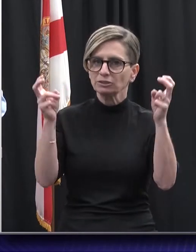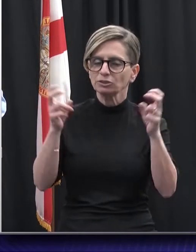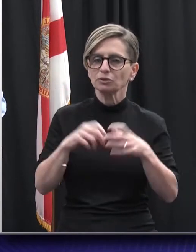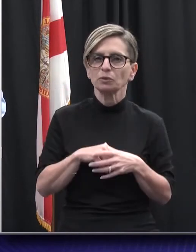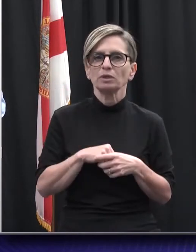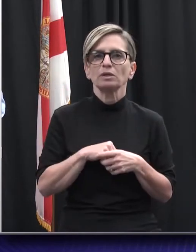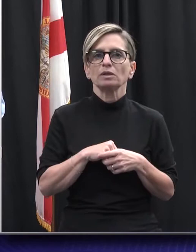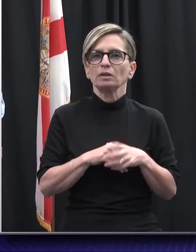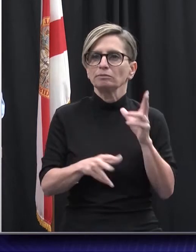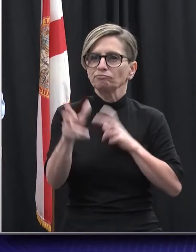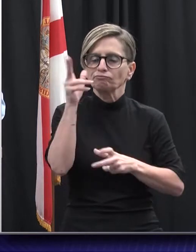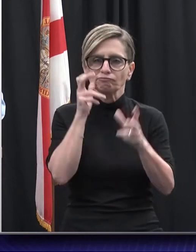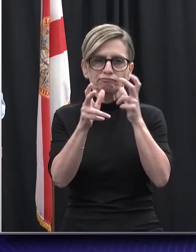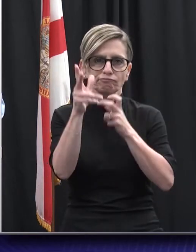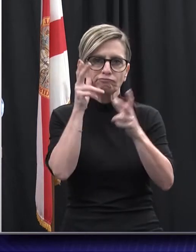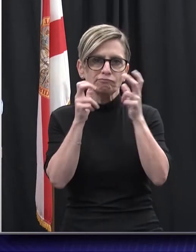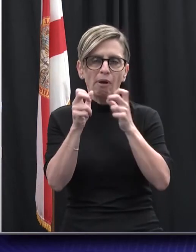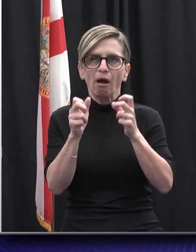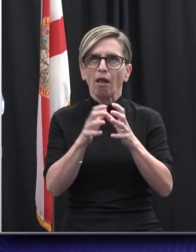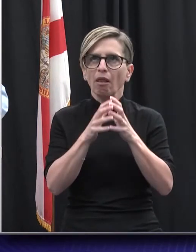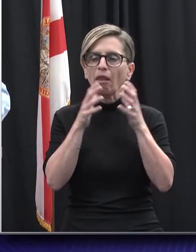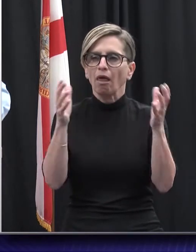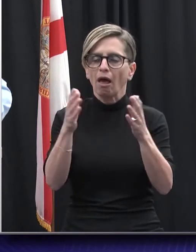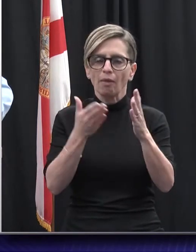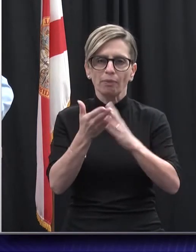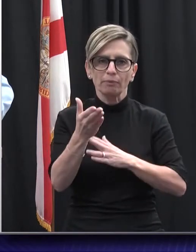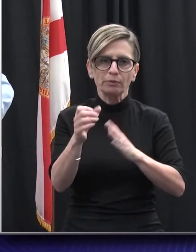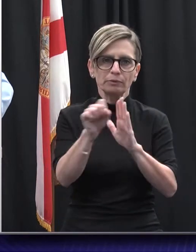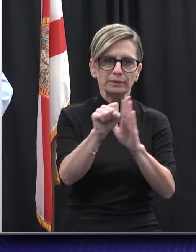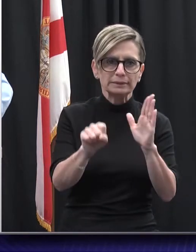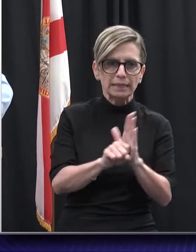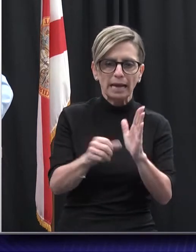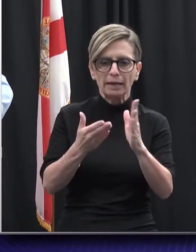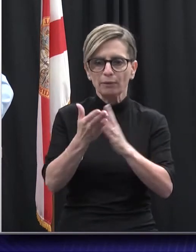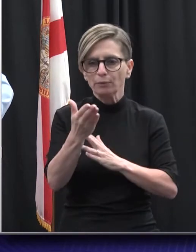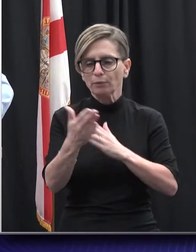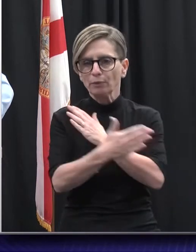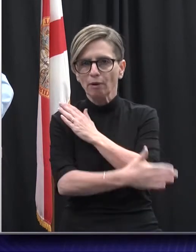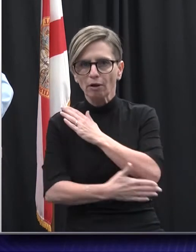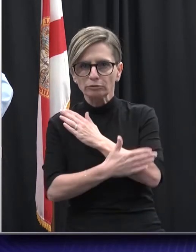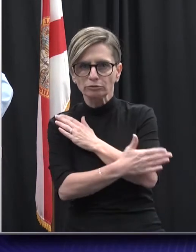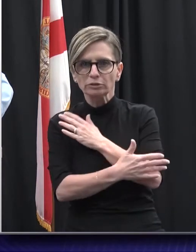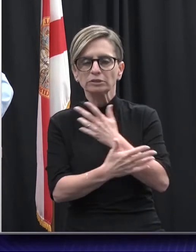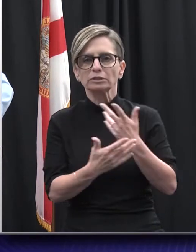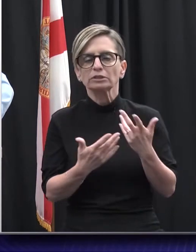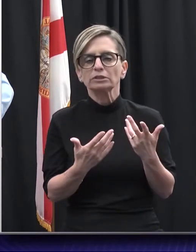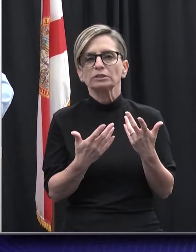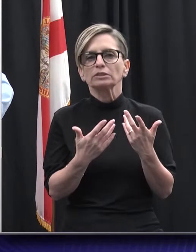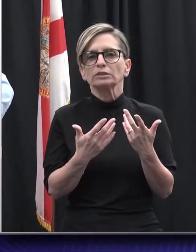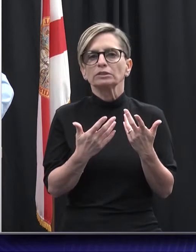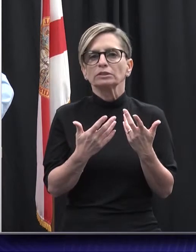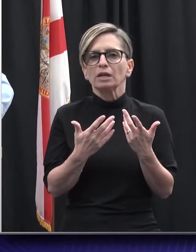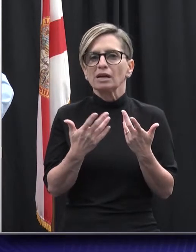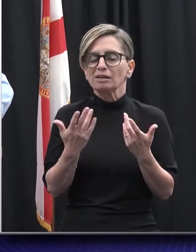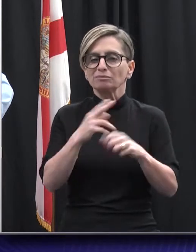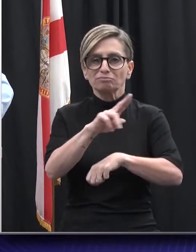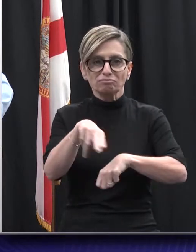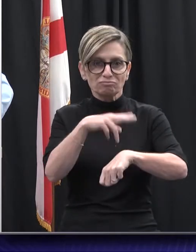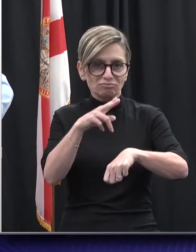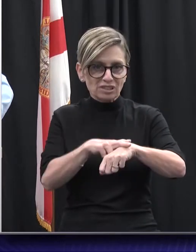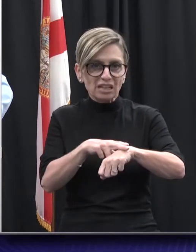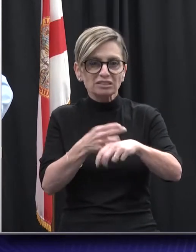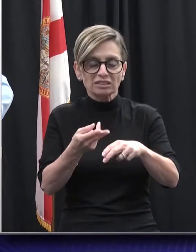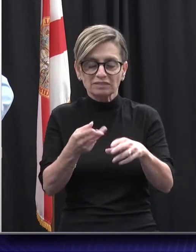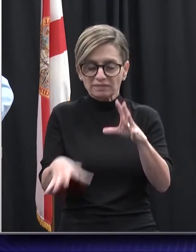a lot across the country, across the state, and there have been a lot of efforts ramped up nationally as well as statewide